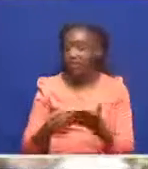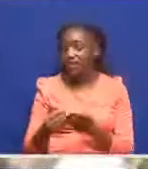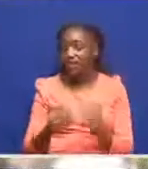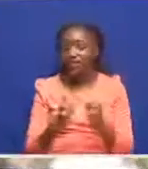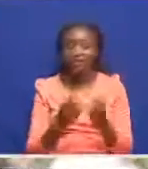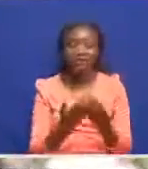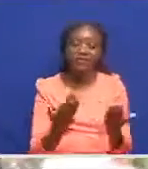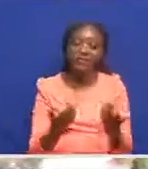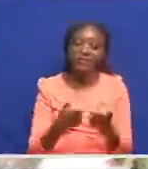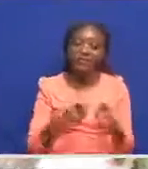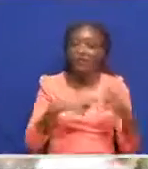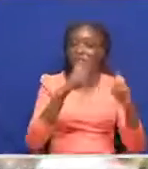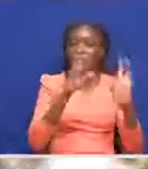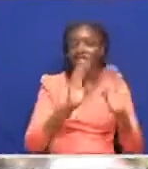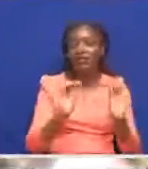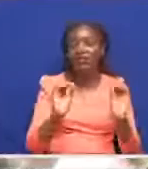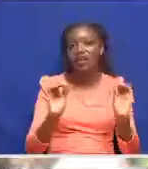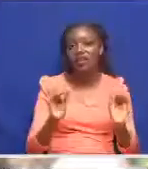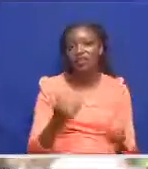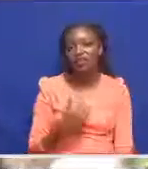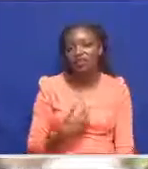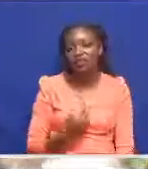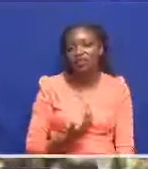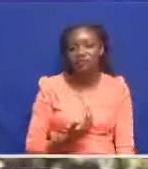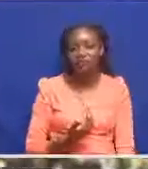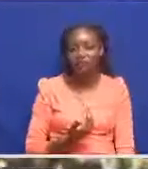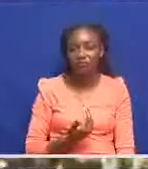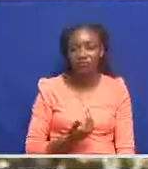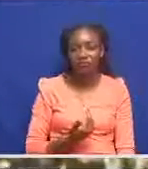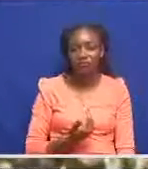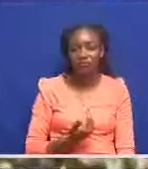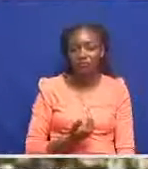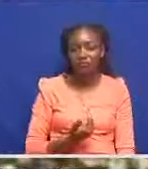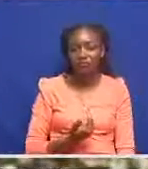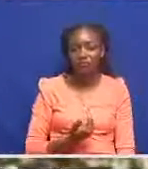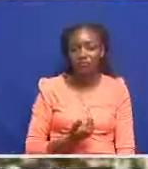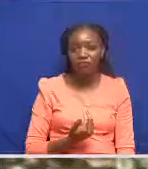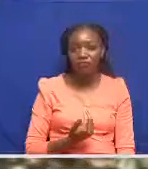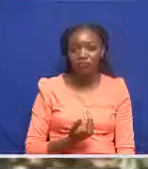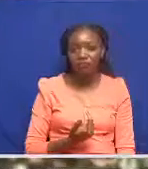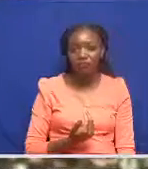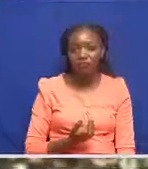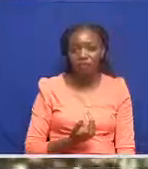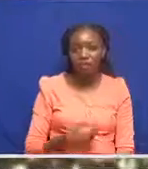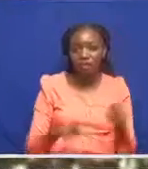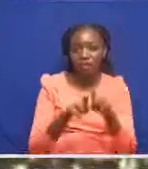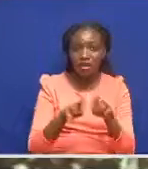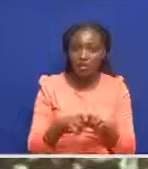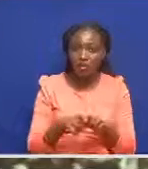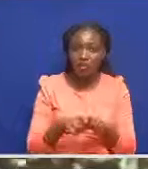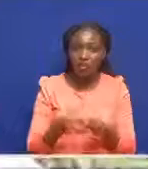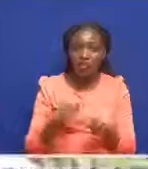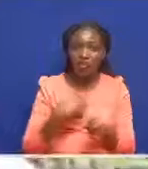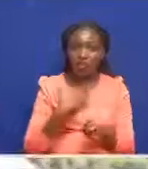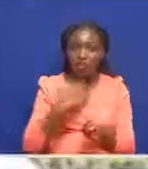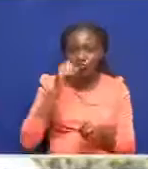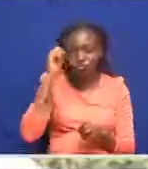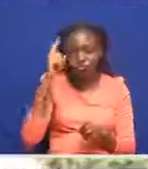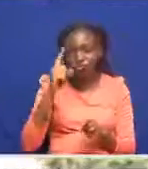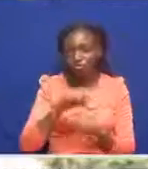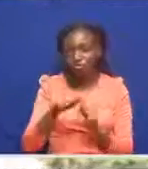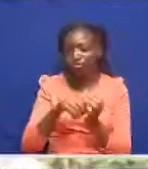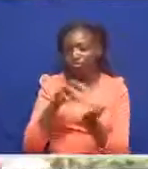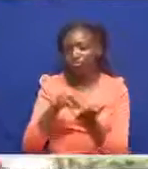well. So it is now, I'm going for lunch now to take them kuni. I get my water from these mothers